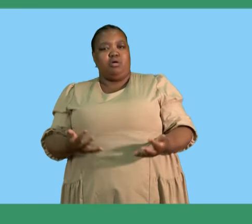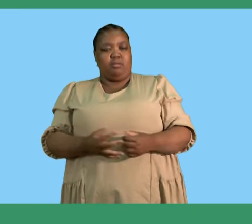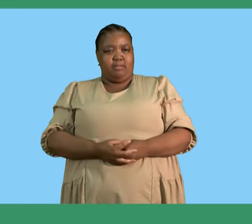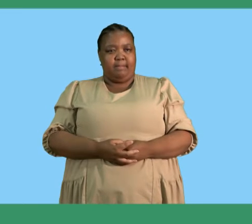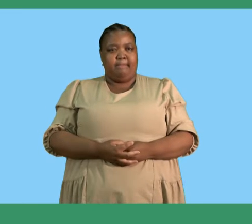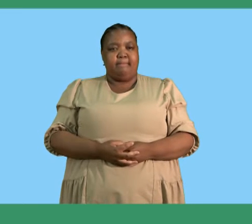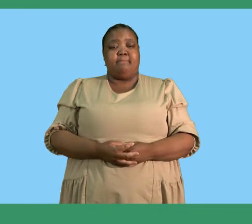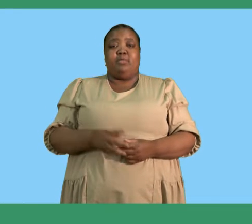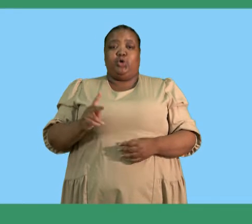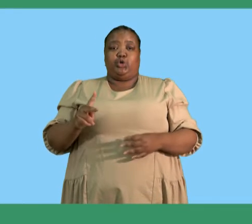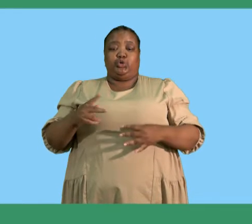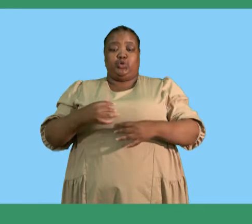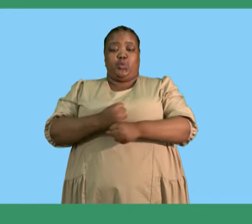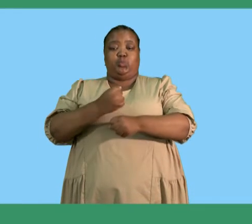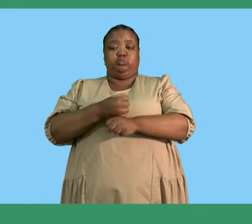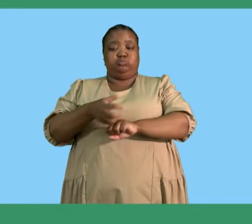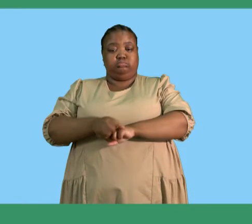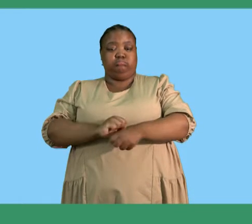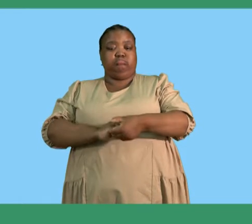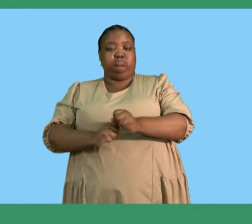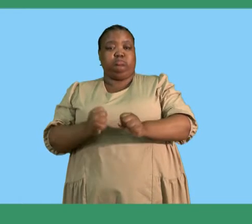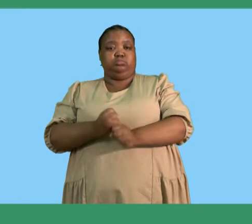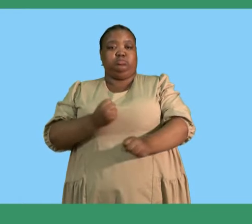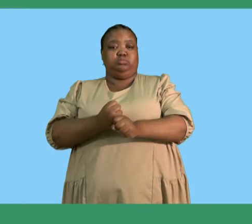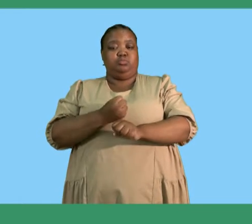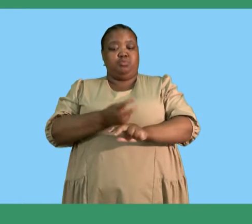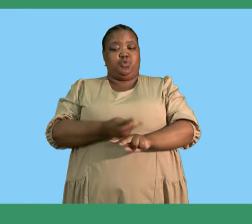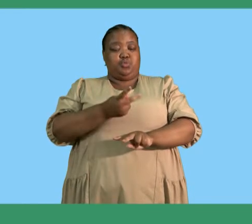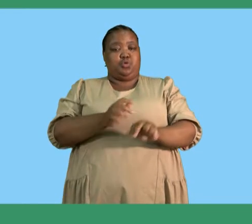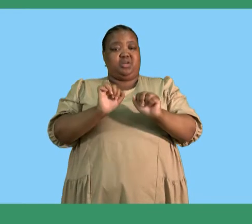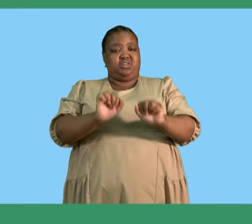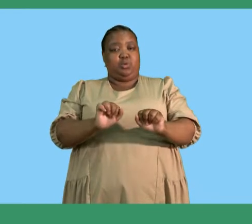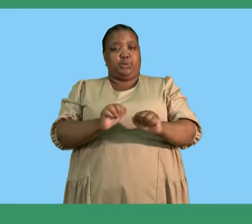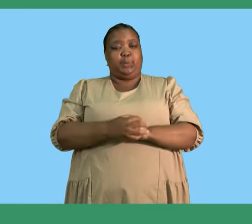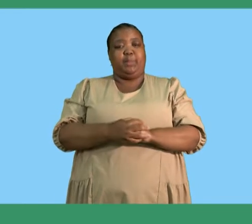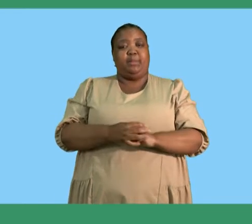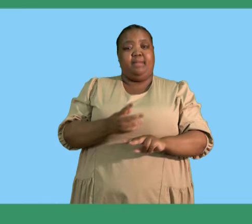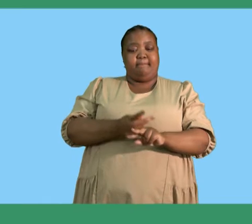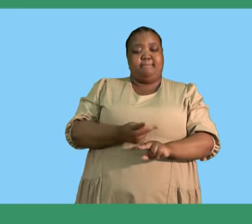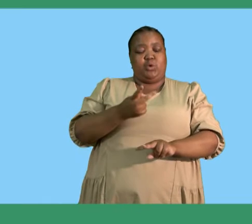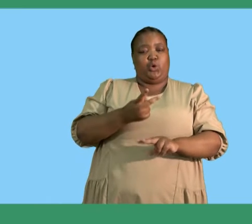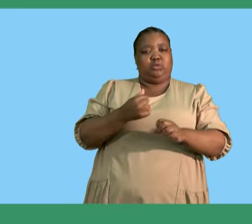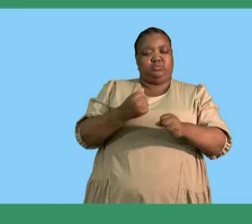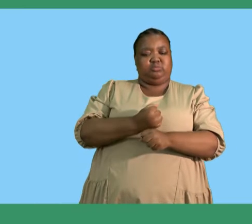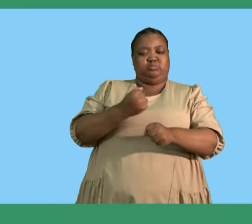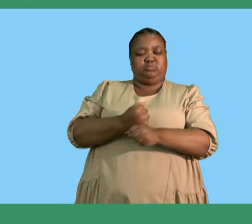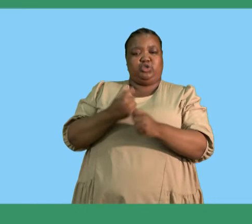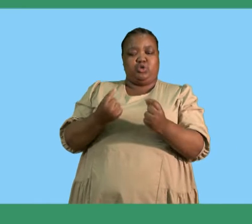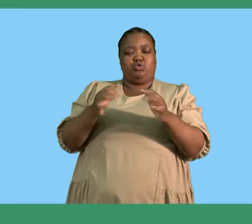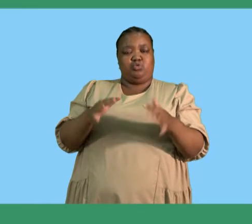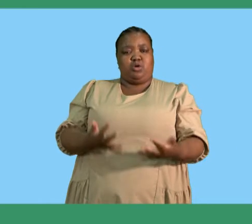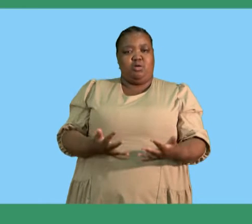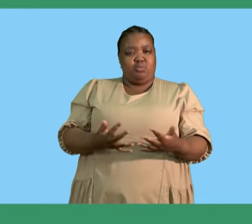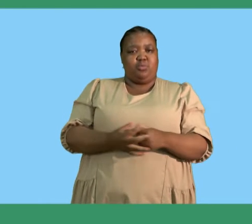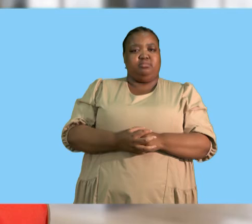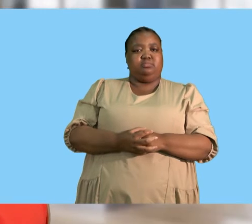them? Then you must also look at productivity. How is it that your products are going to be produced, and do